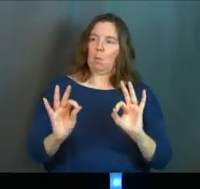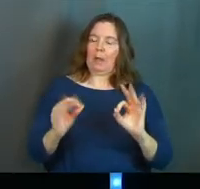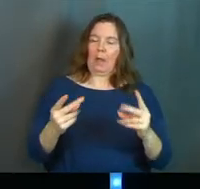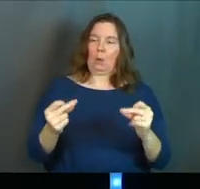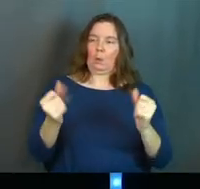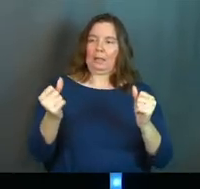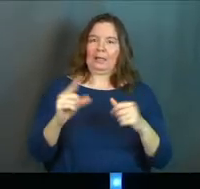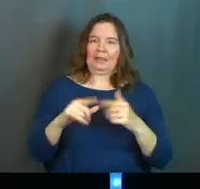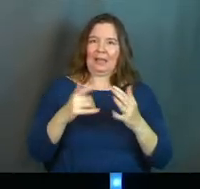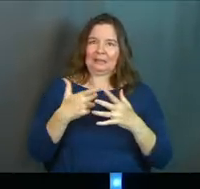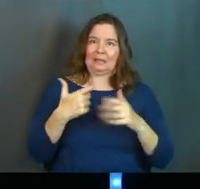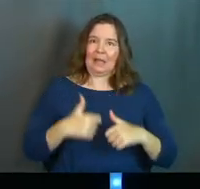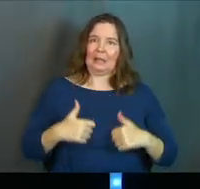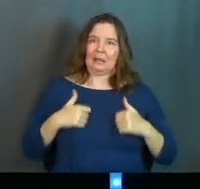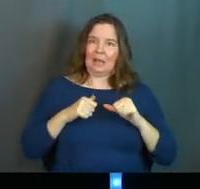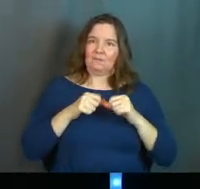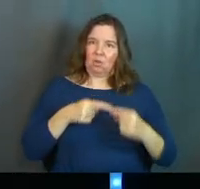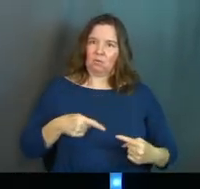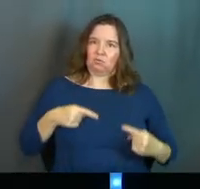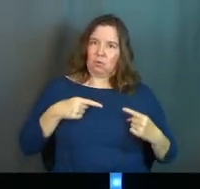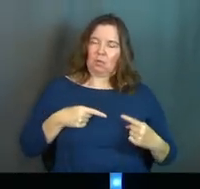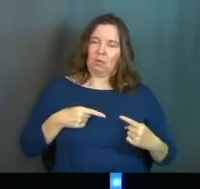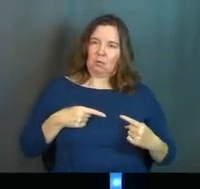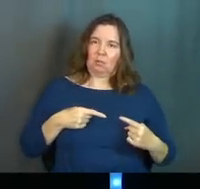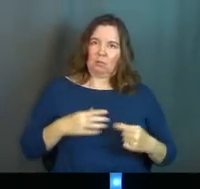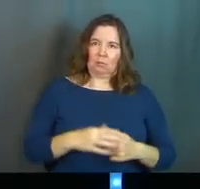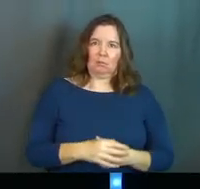and quick that is a lifelong struggle.